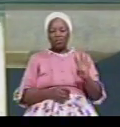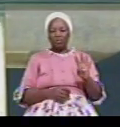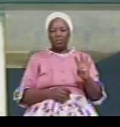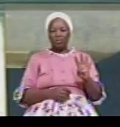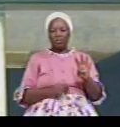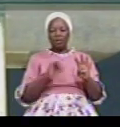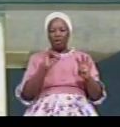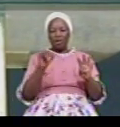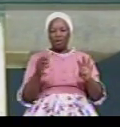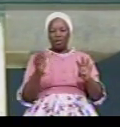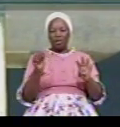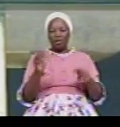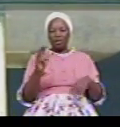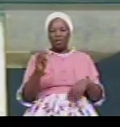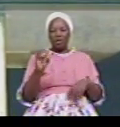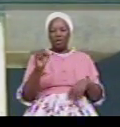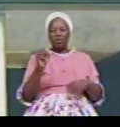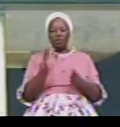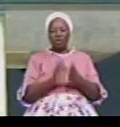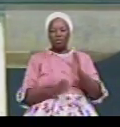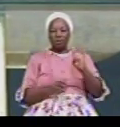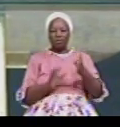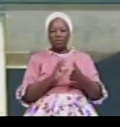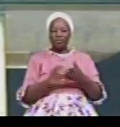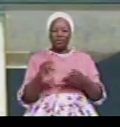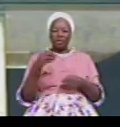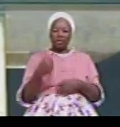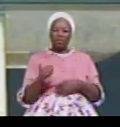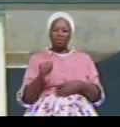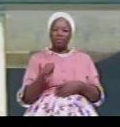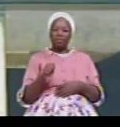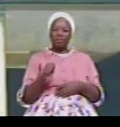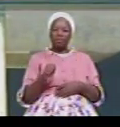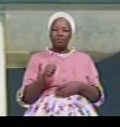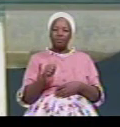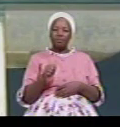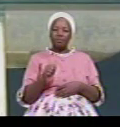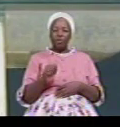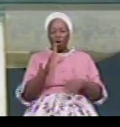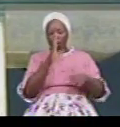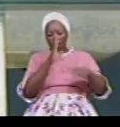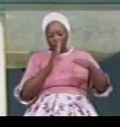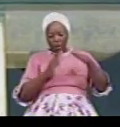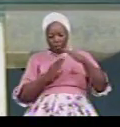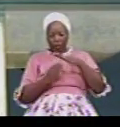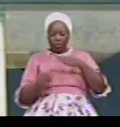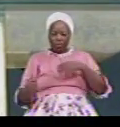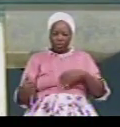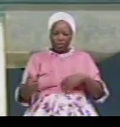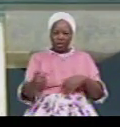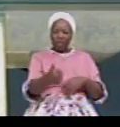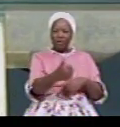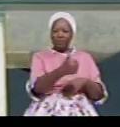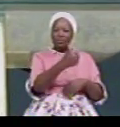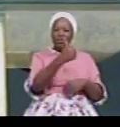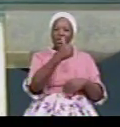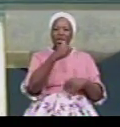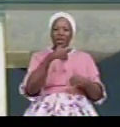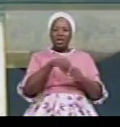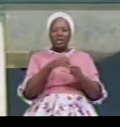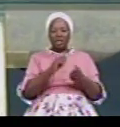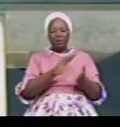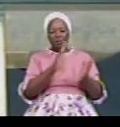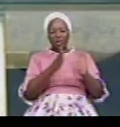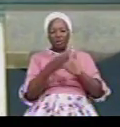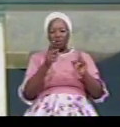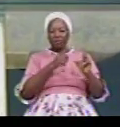verse 10, it says in verse 10, humble yourselves in the sight of the